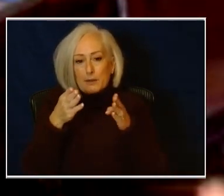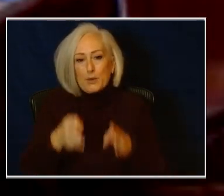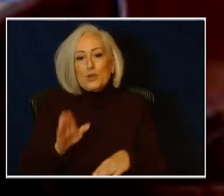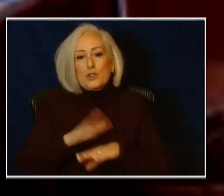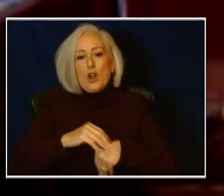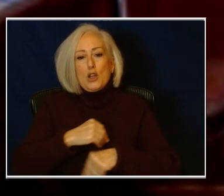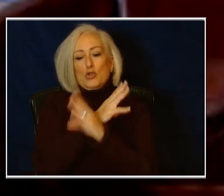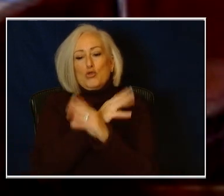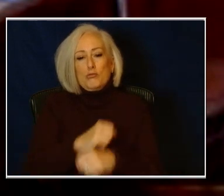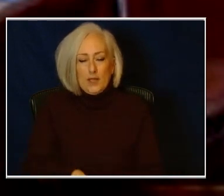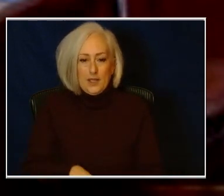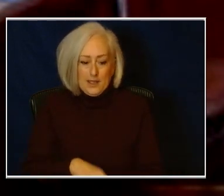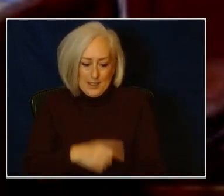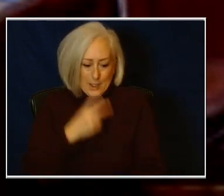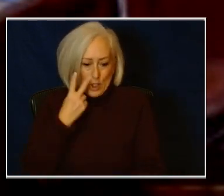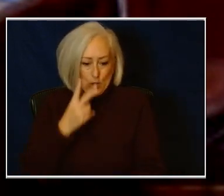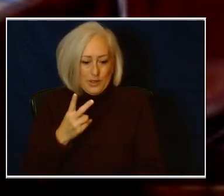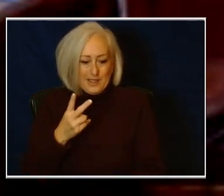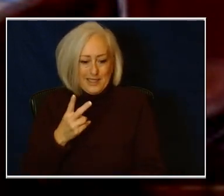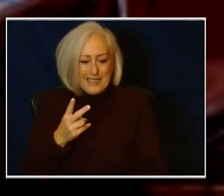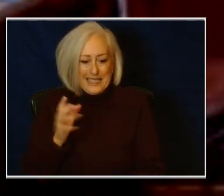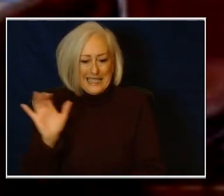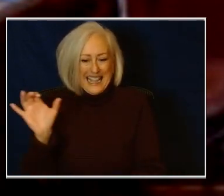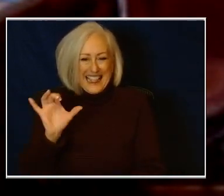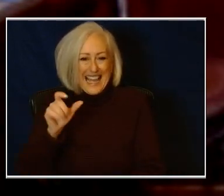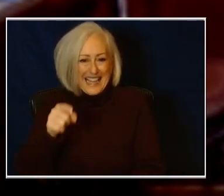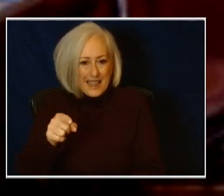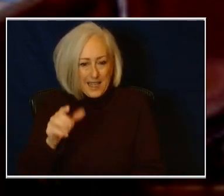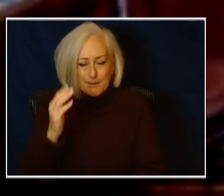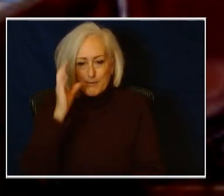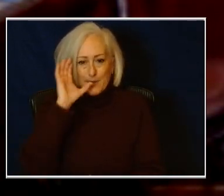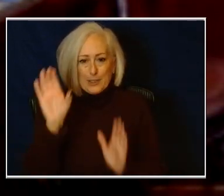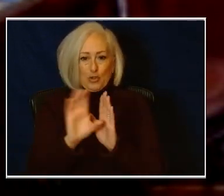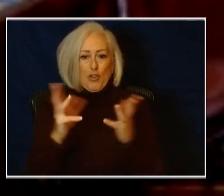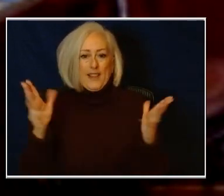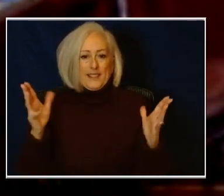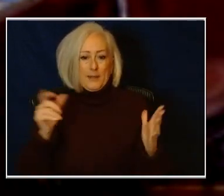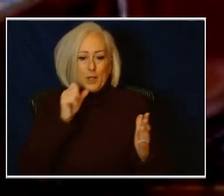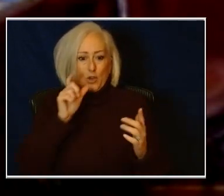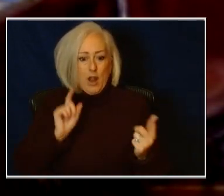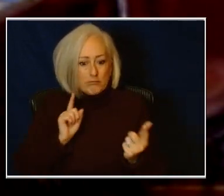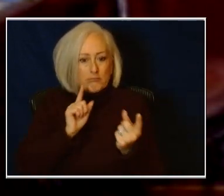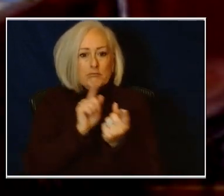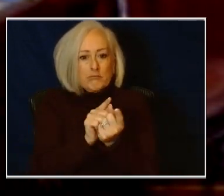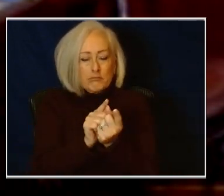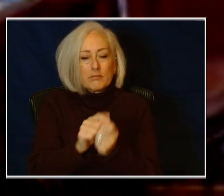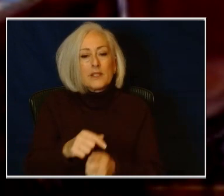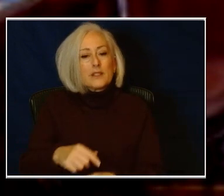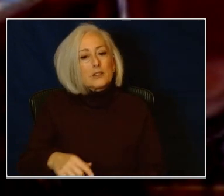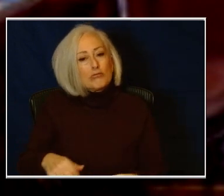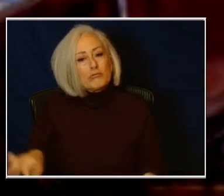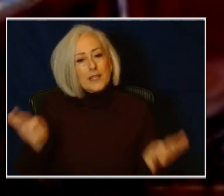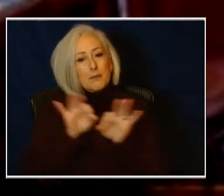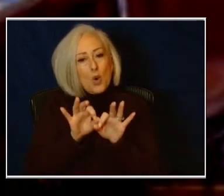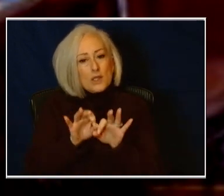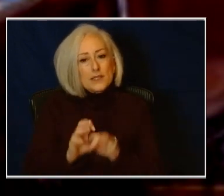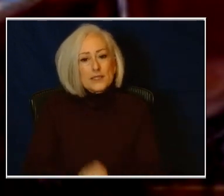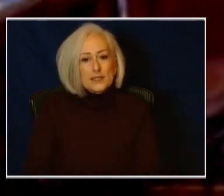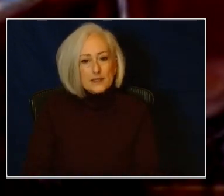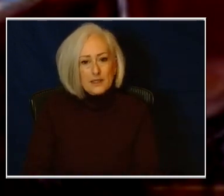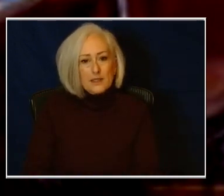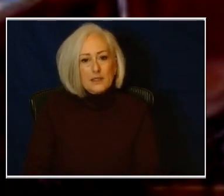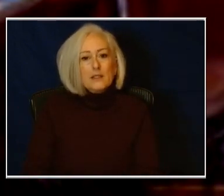You see their likeness, but you're not with them. So I can tell you that it does make a difference in,